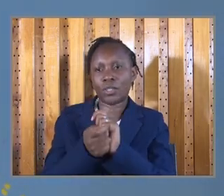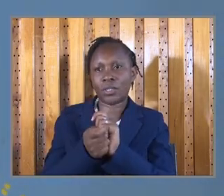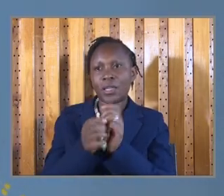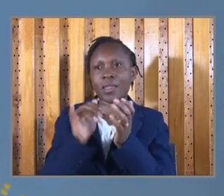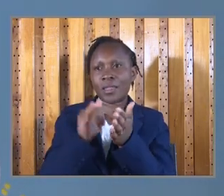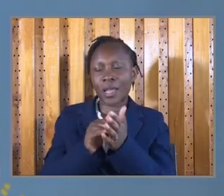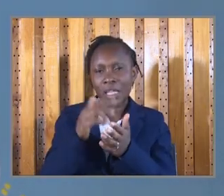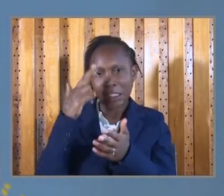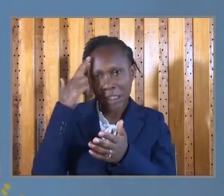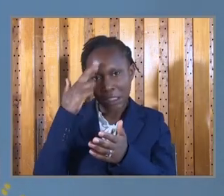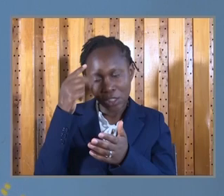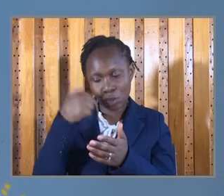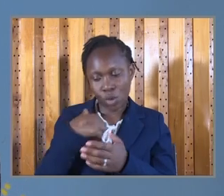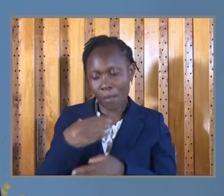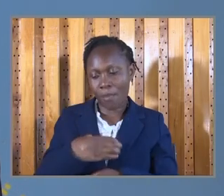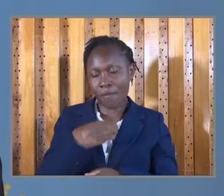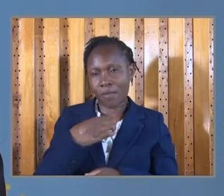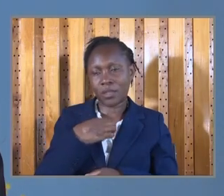today.